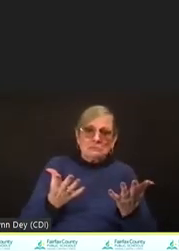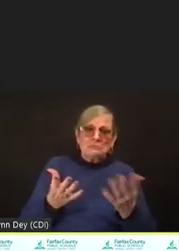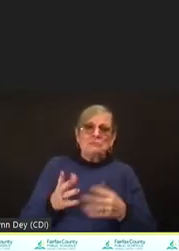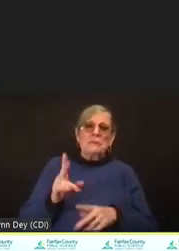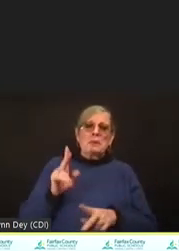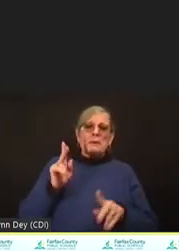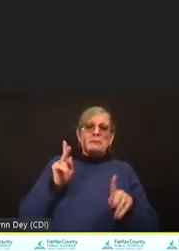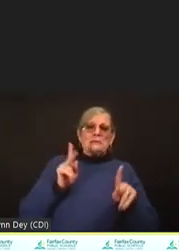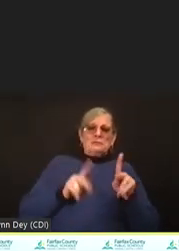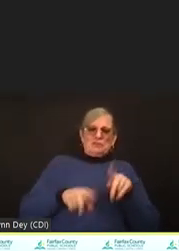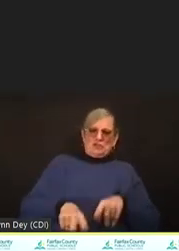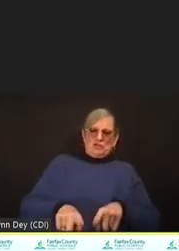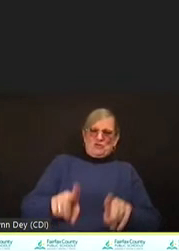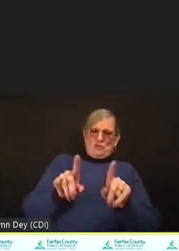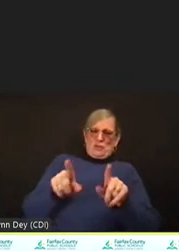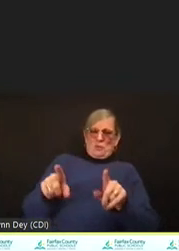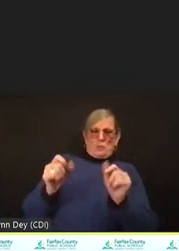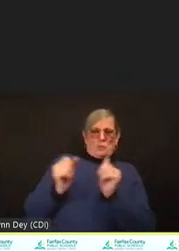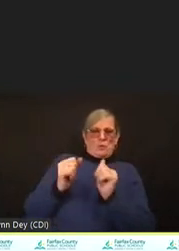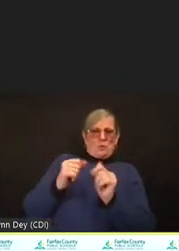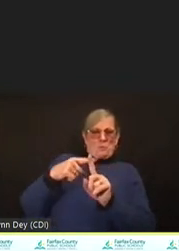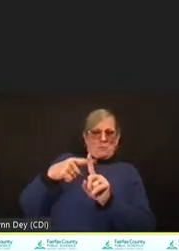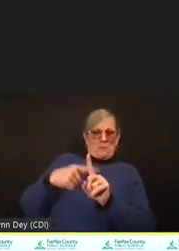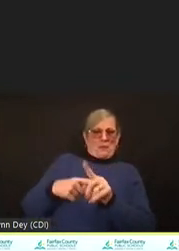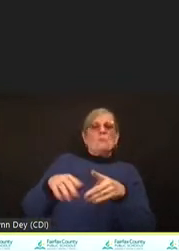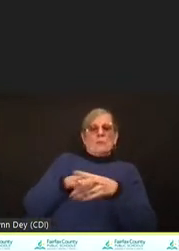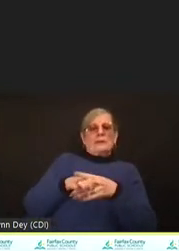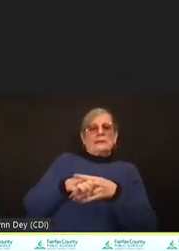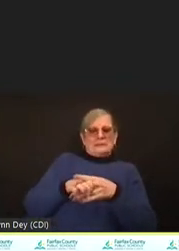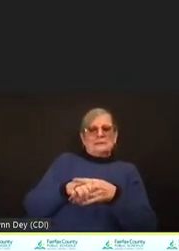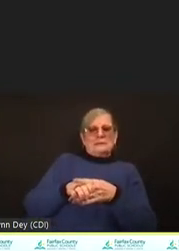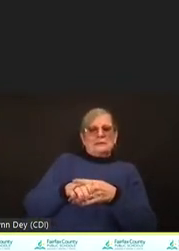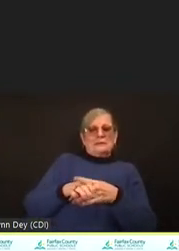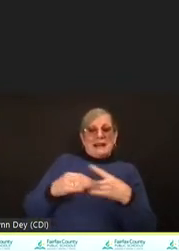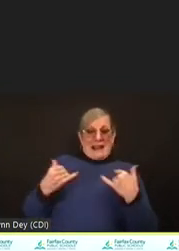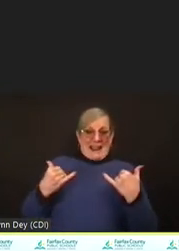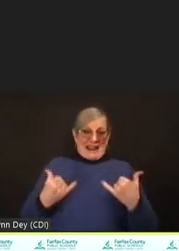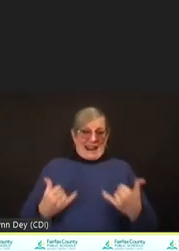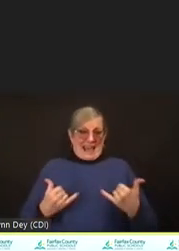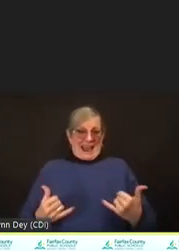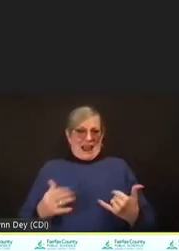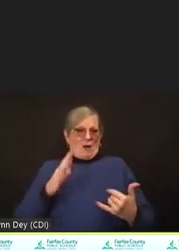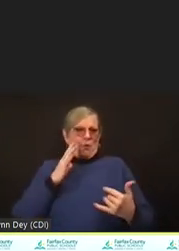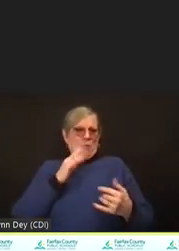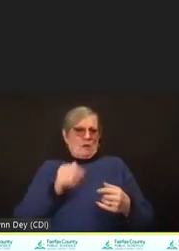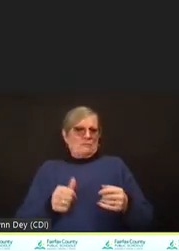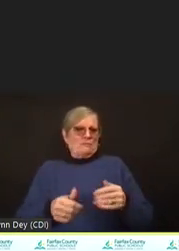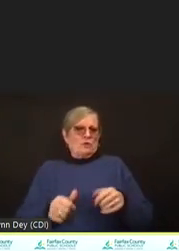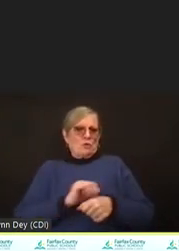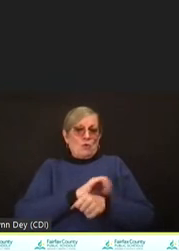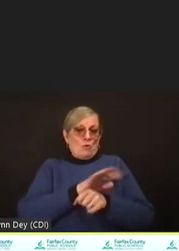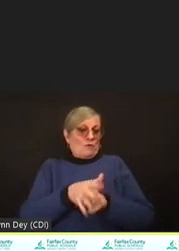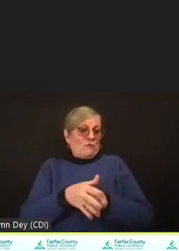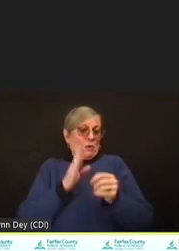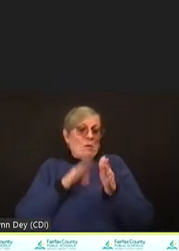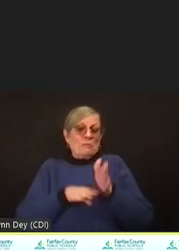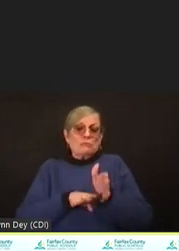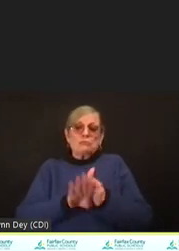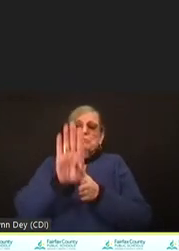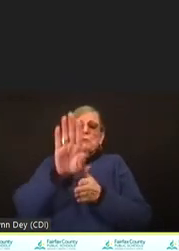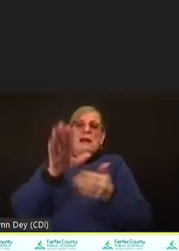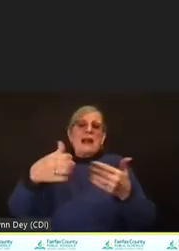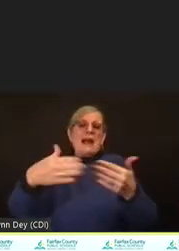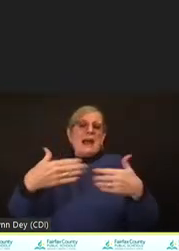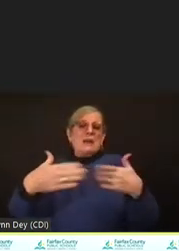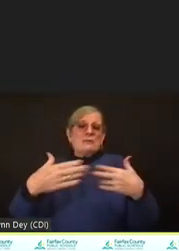we've emerged from winter break with the surge, and yes, even with the governor's latest executive order, my